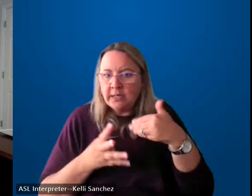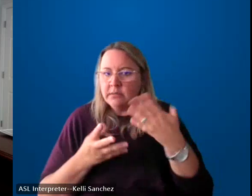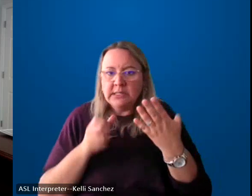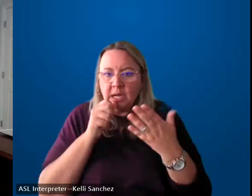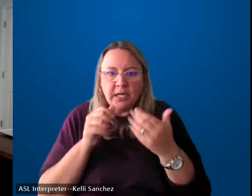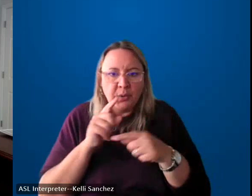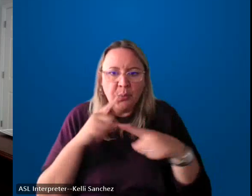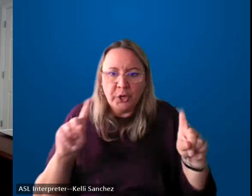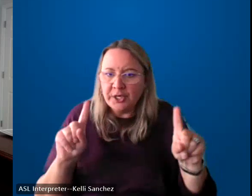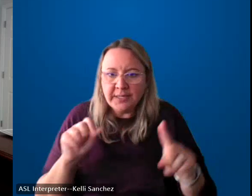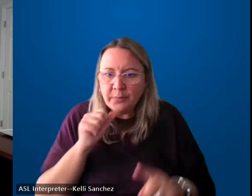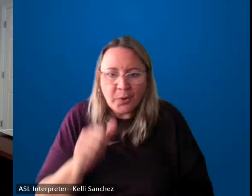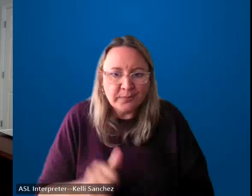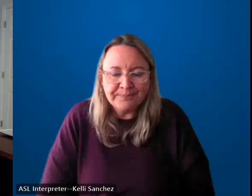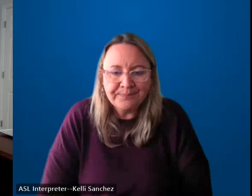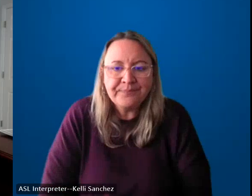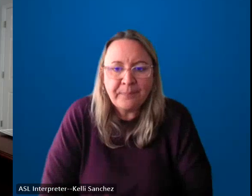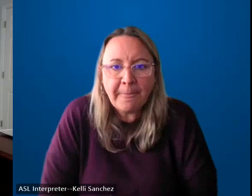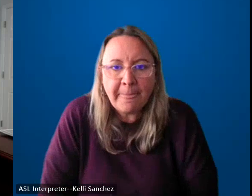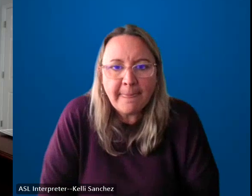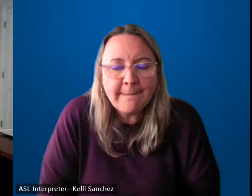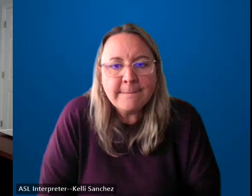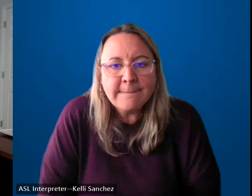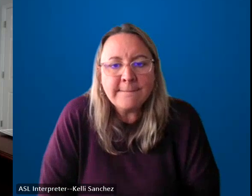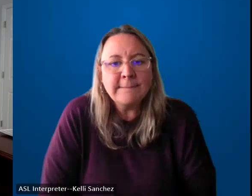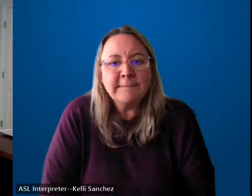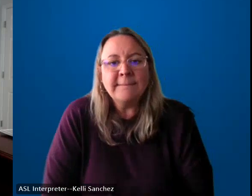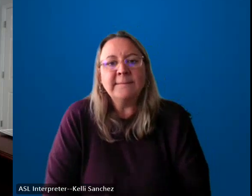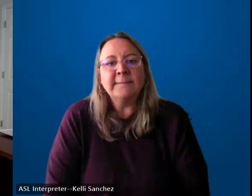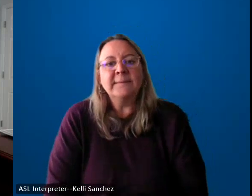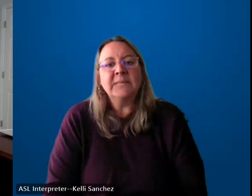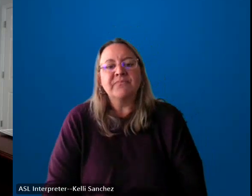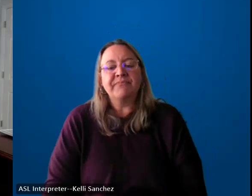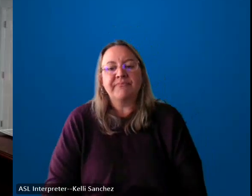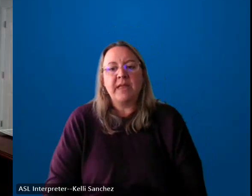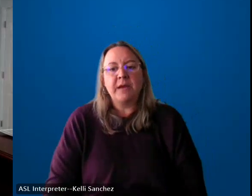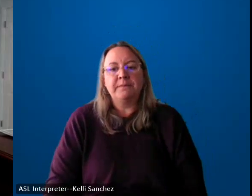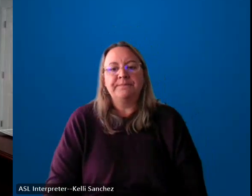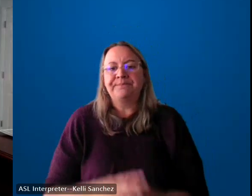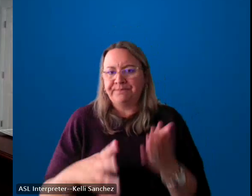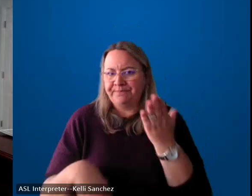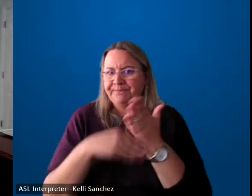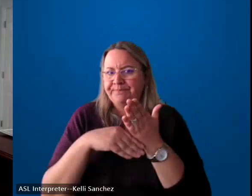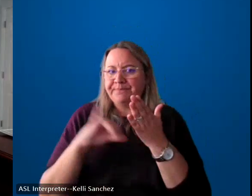Yep. Absolutely. Absolutely. And I just want to add to that really briefly. I know we only got a couple of minutes left.